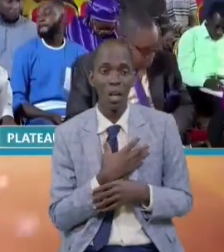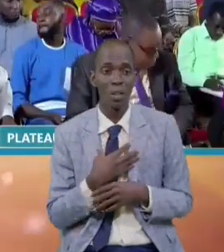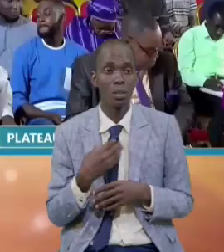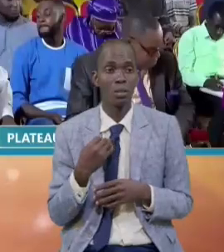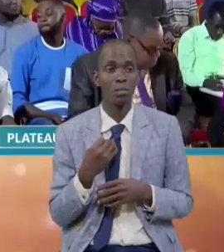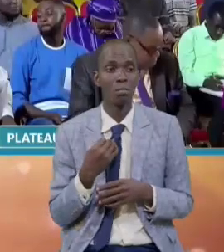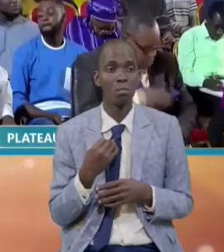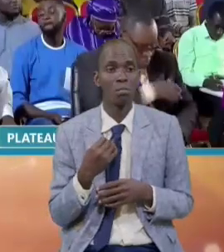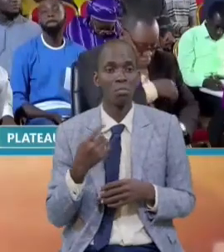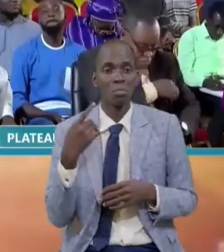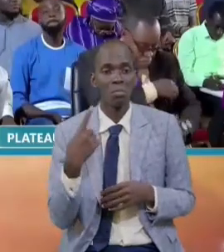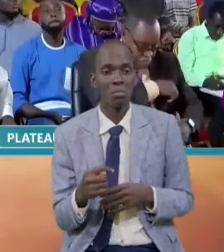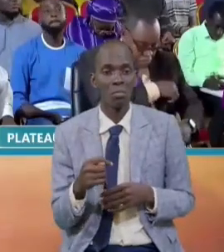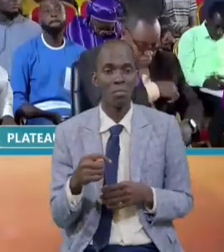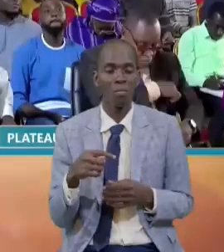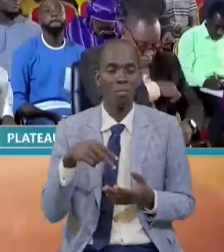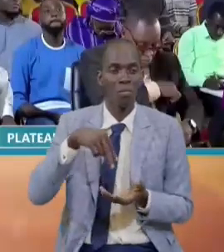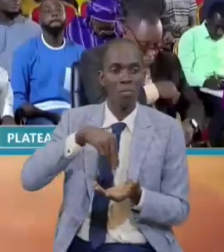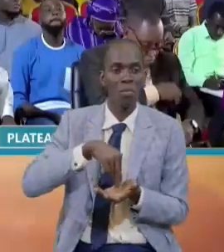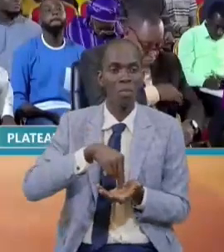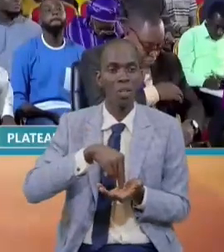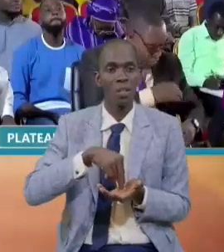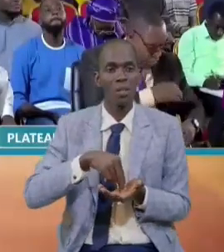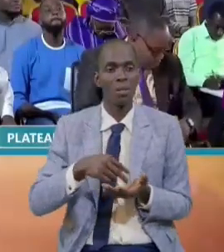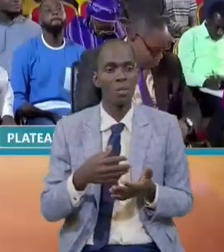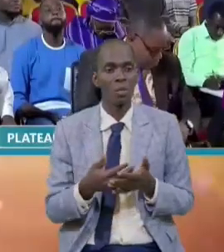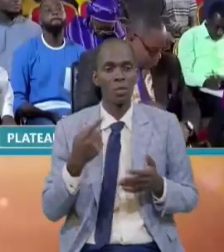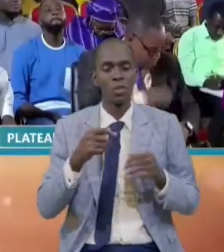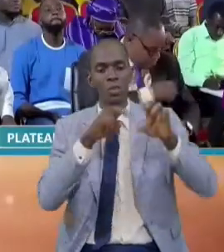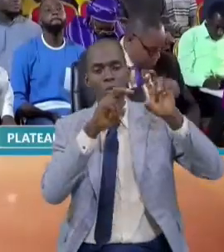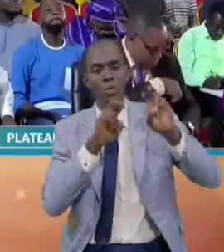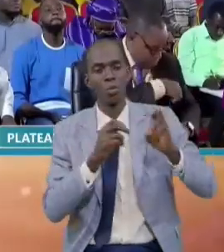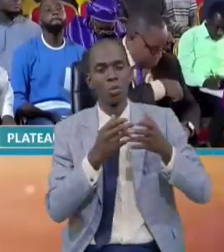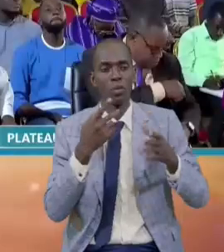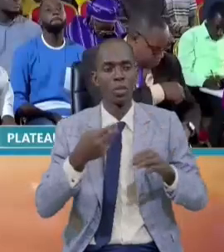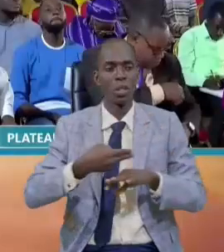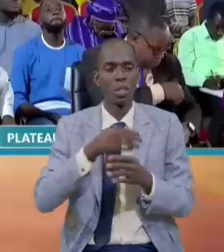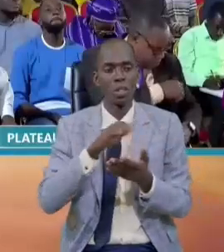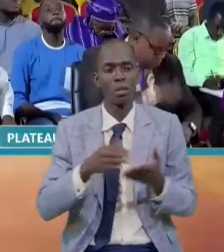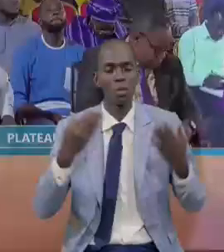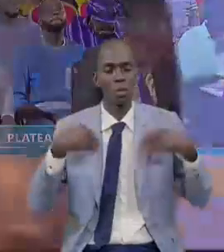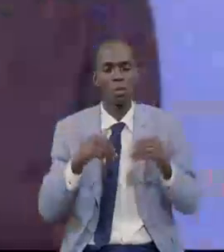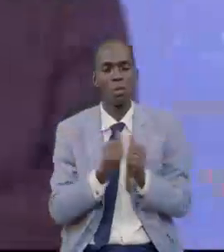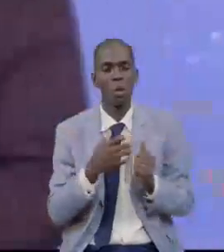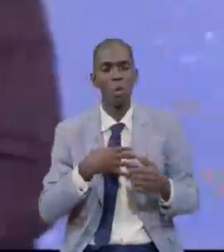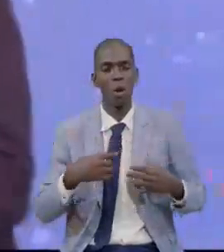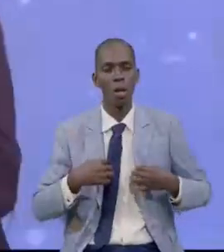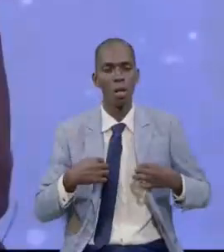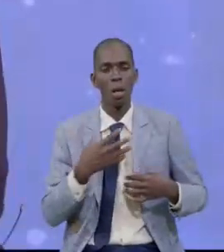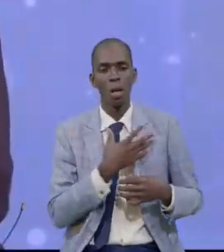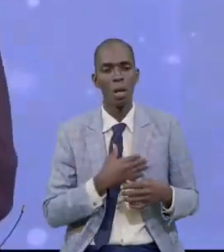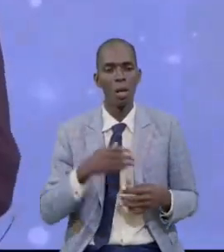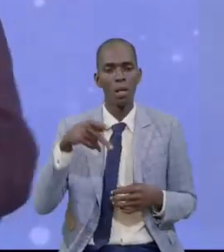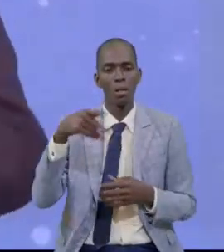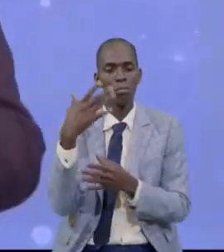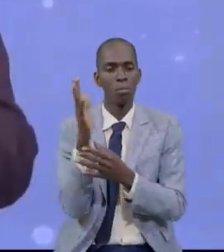clothed with white robes and palms in their hands. Look at verse 10. In verse 10,